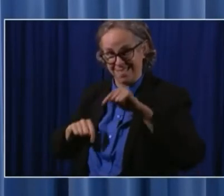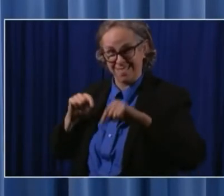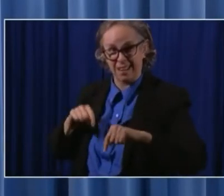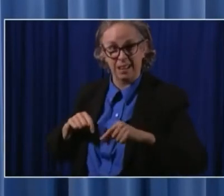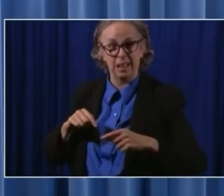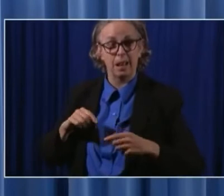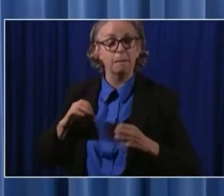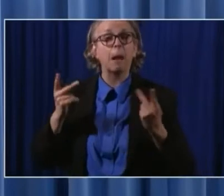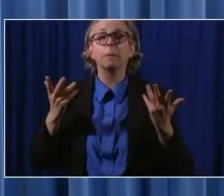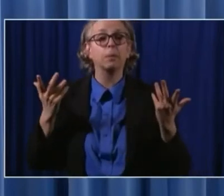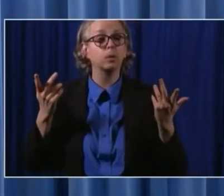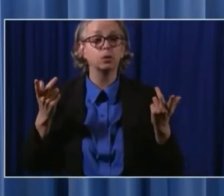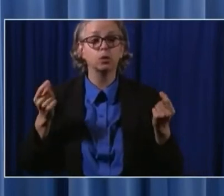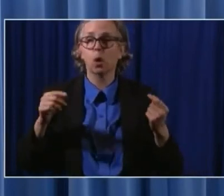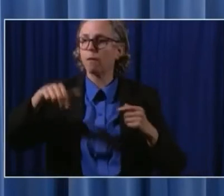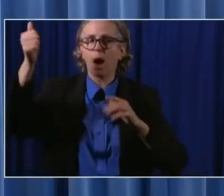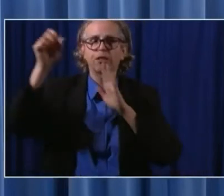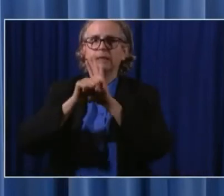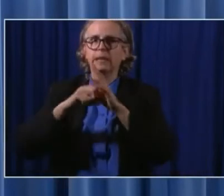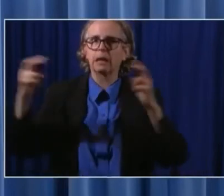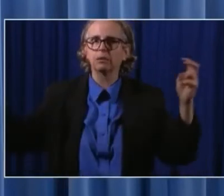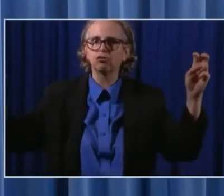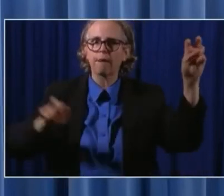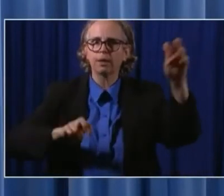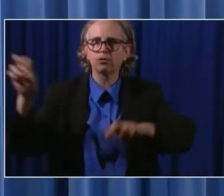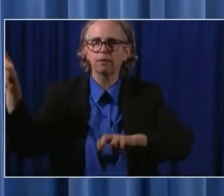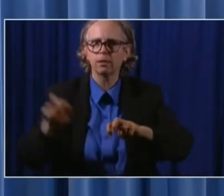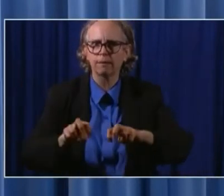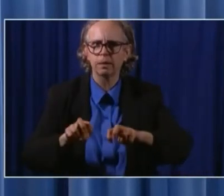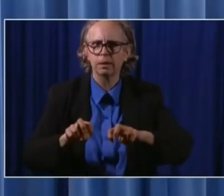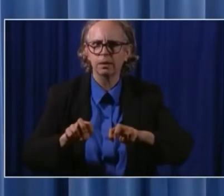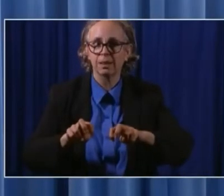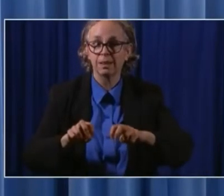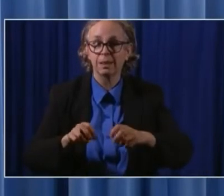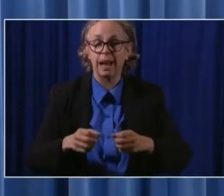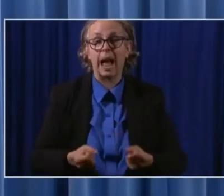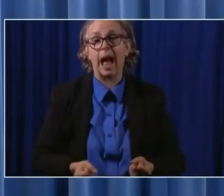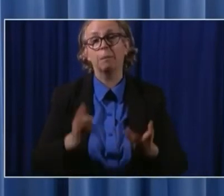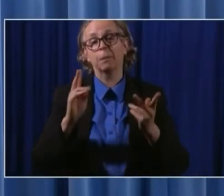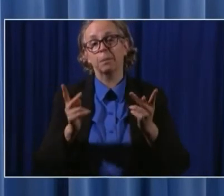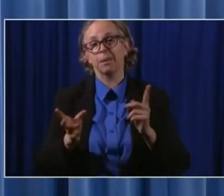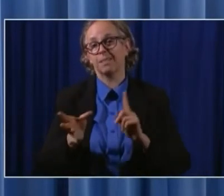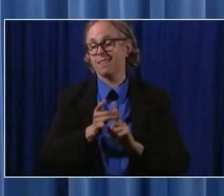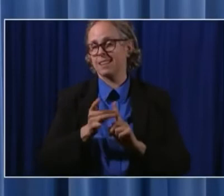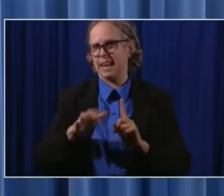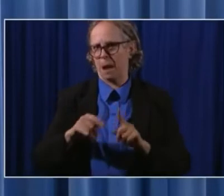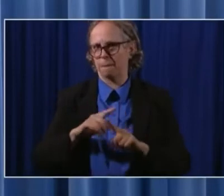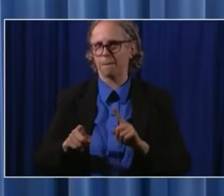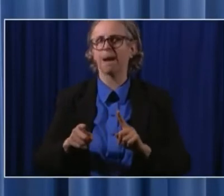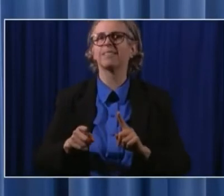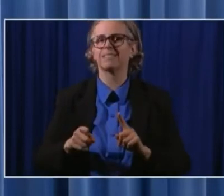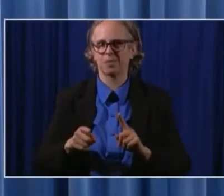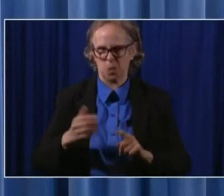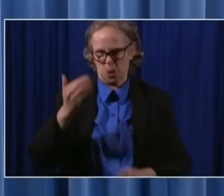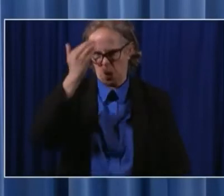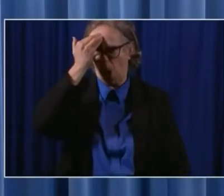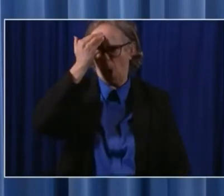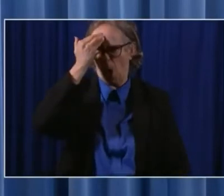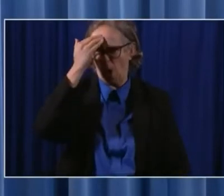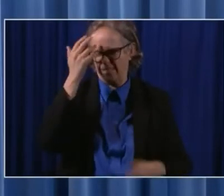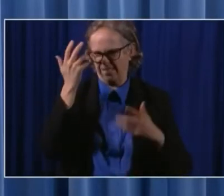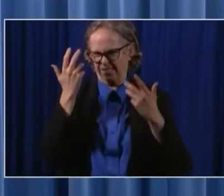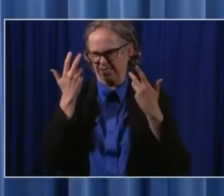them. We don't know yet how many cases are tied to this wedding, but we anticipate several based on the nature of the event and that the